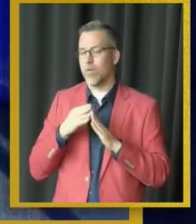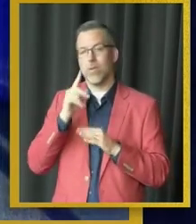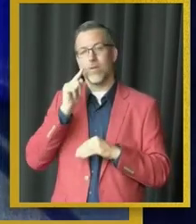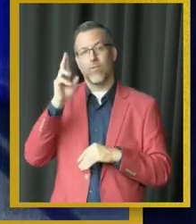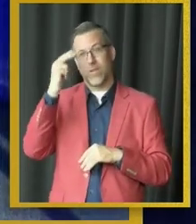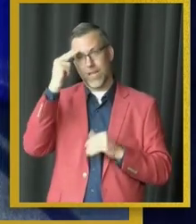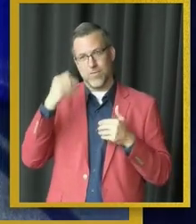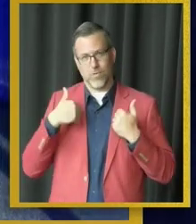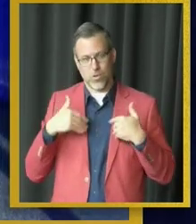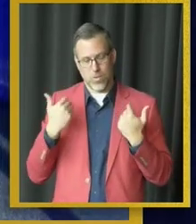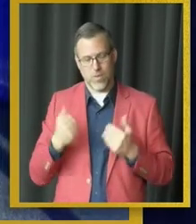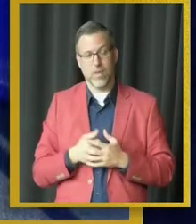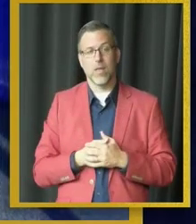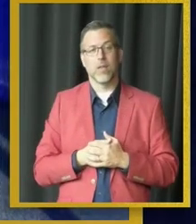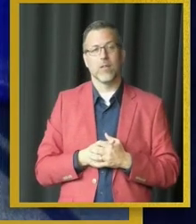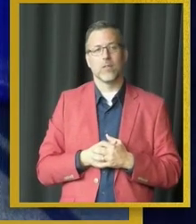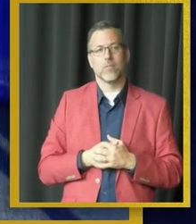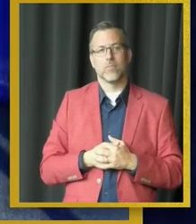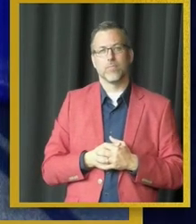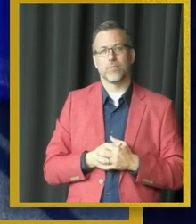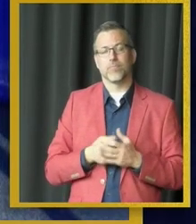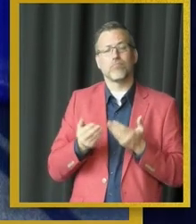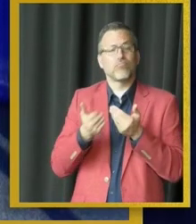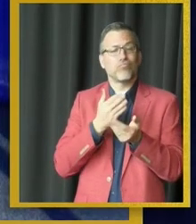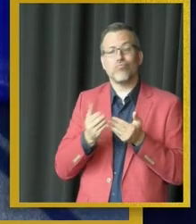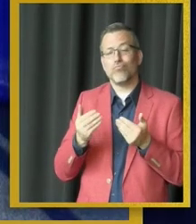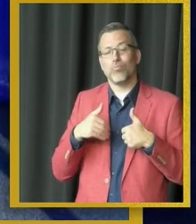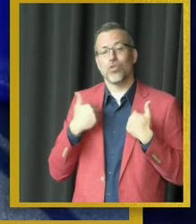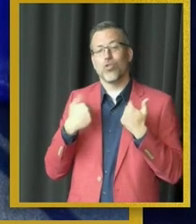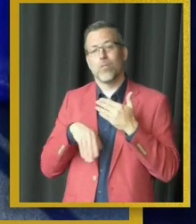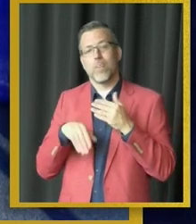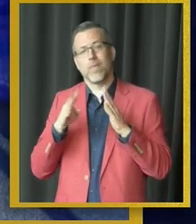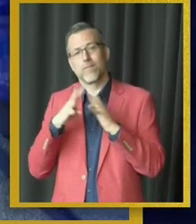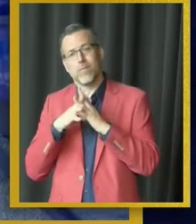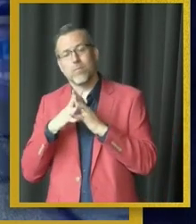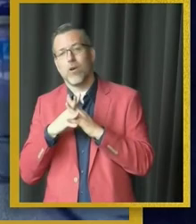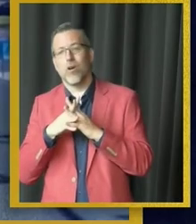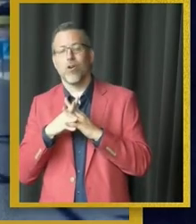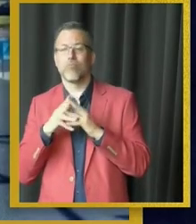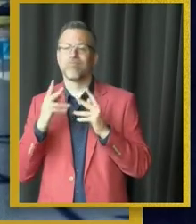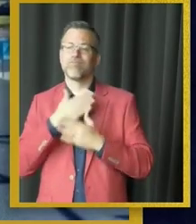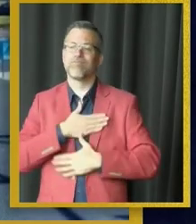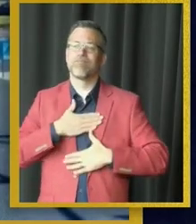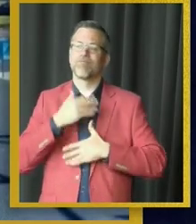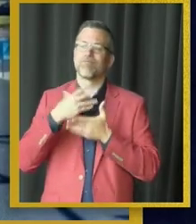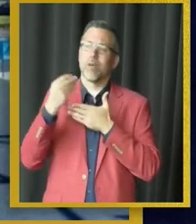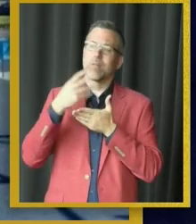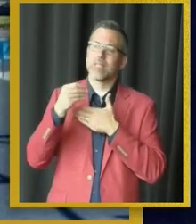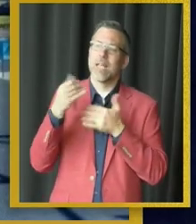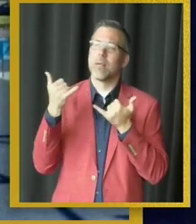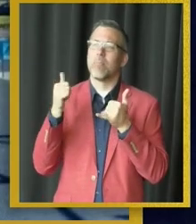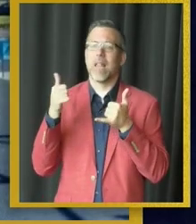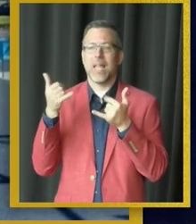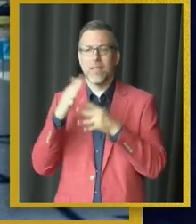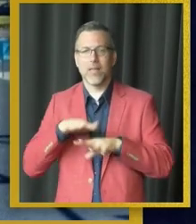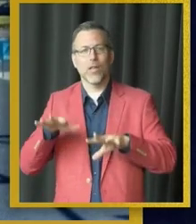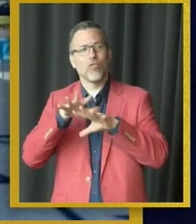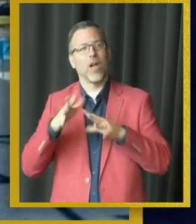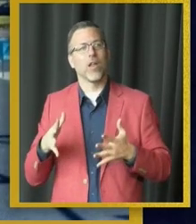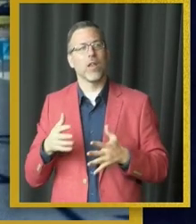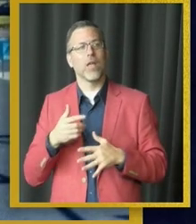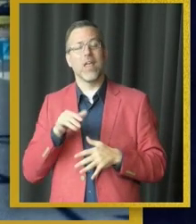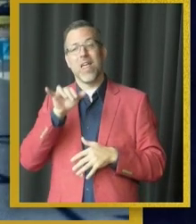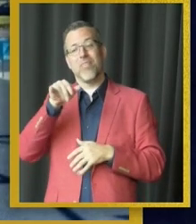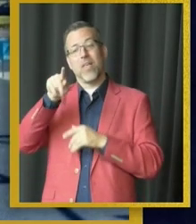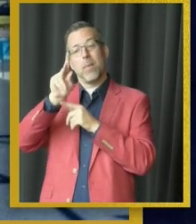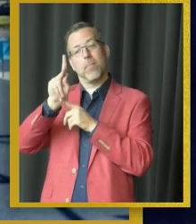youth. Whether it's playing youth football, exploring the outdoors, or playing on the playground, Hartman Park plays a critical